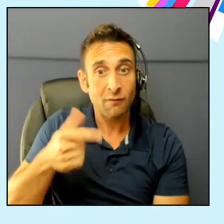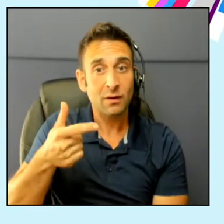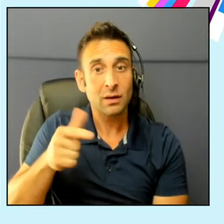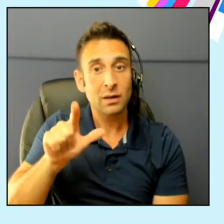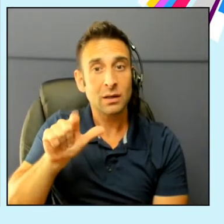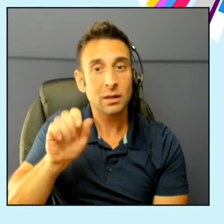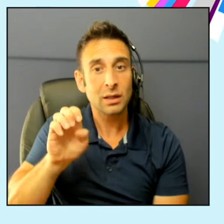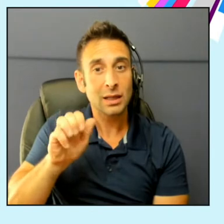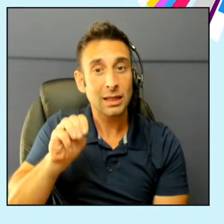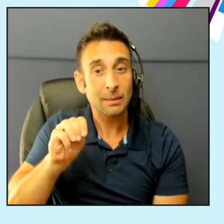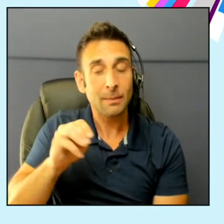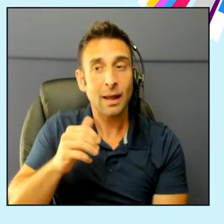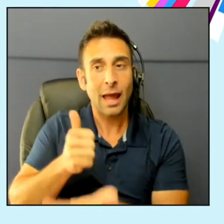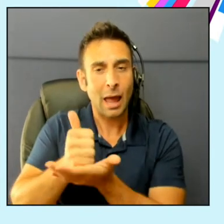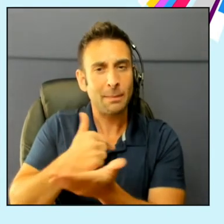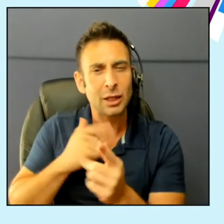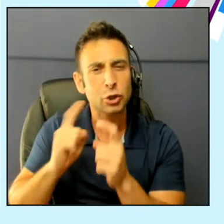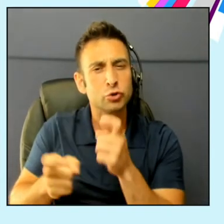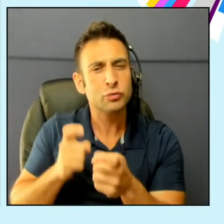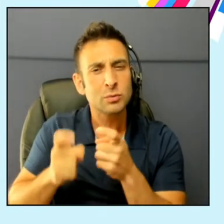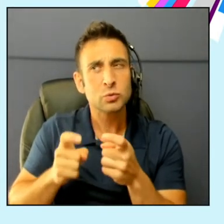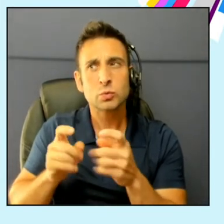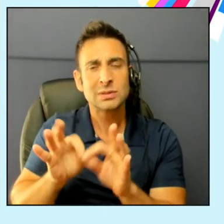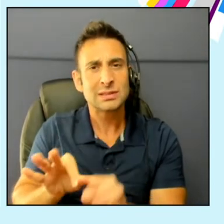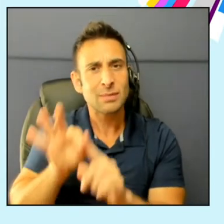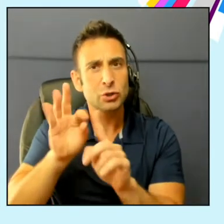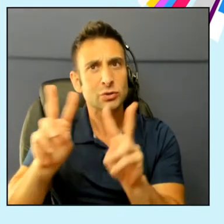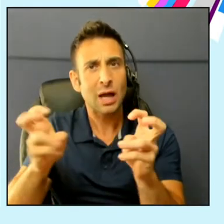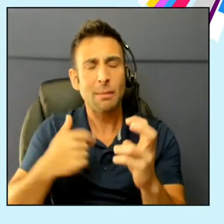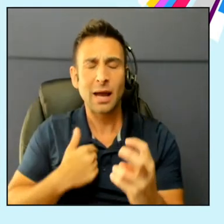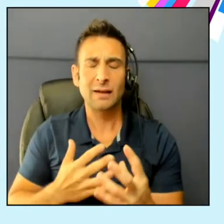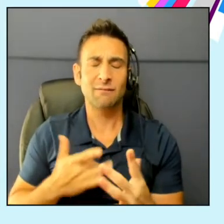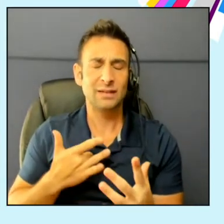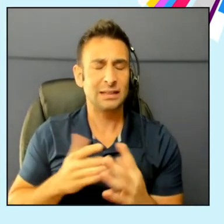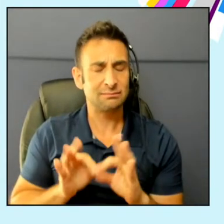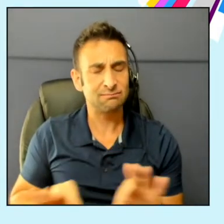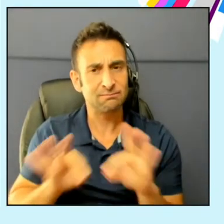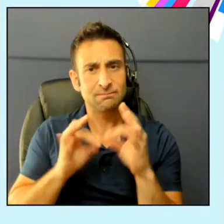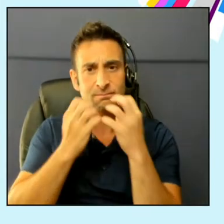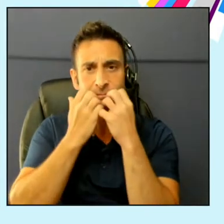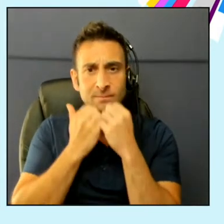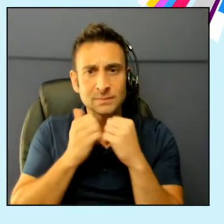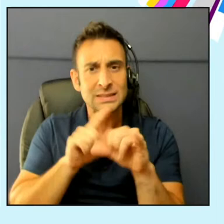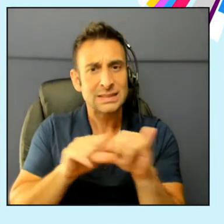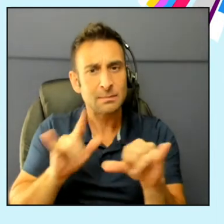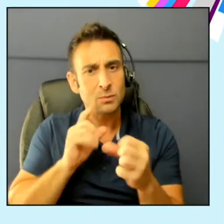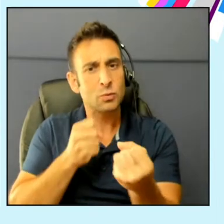near and dear to my heart, but also to build connections with people that support the same cause.